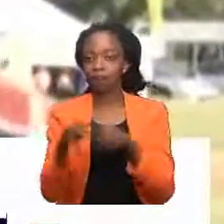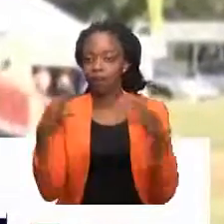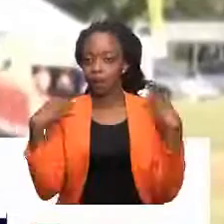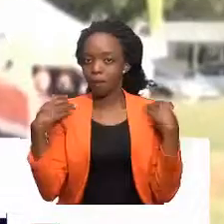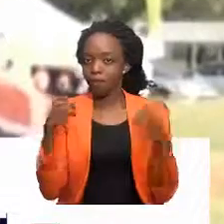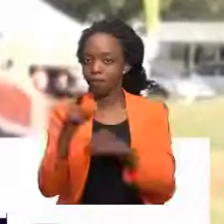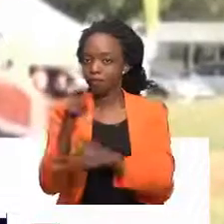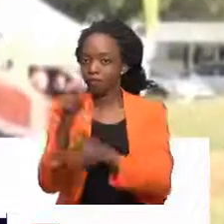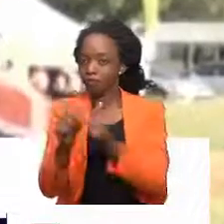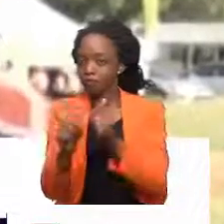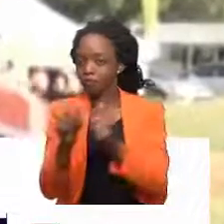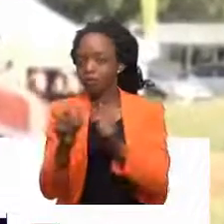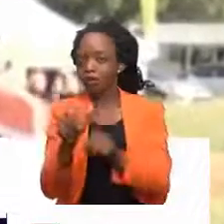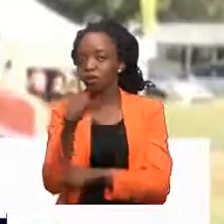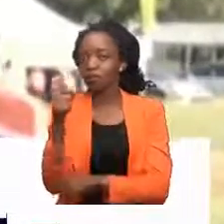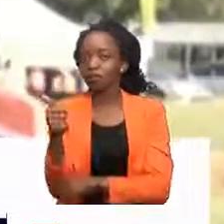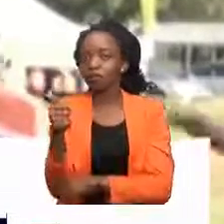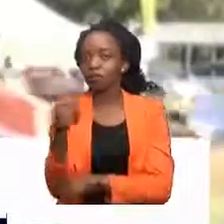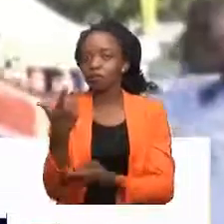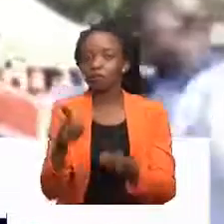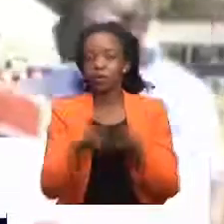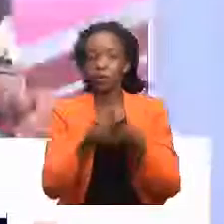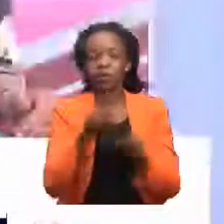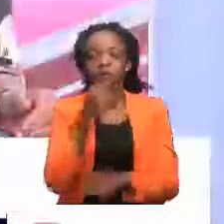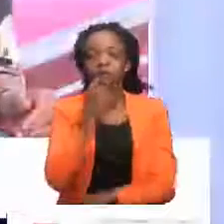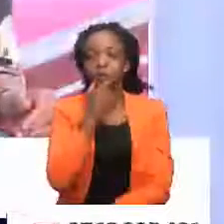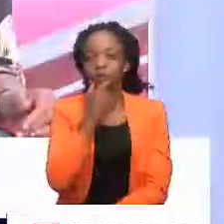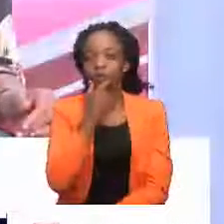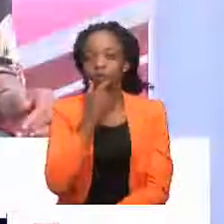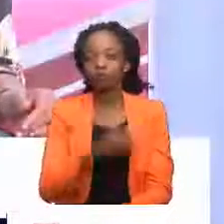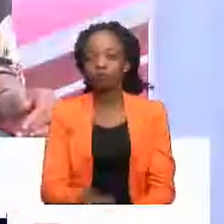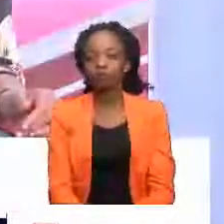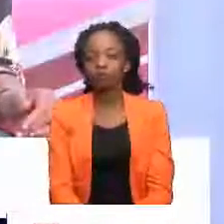that one with another, even together with the Luos as well. Asante.